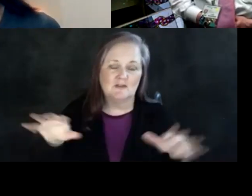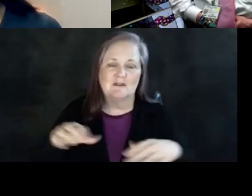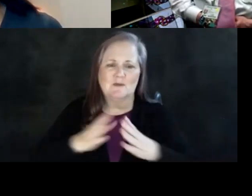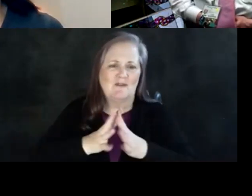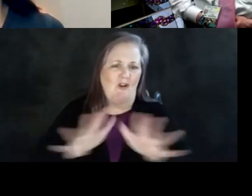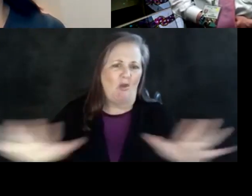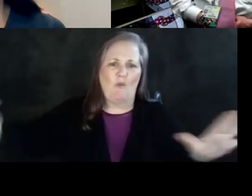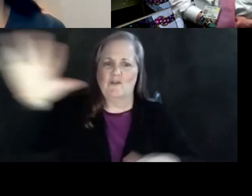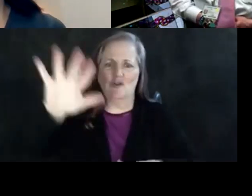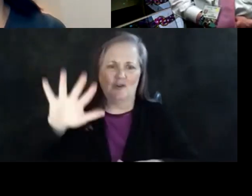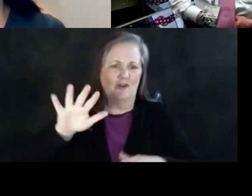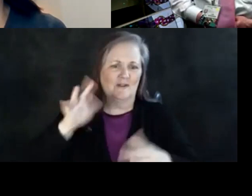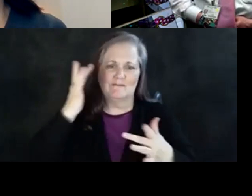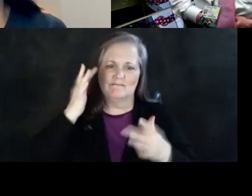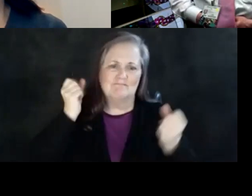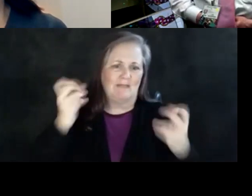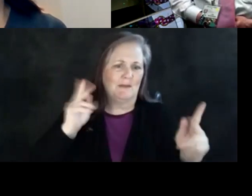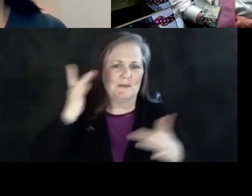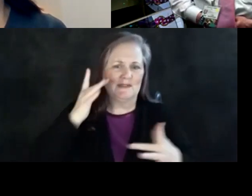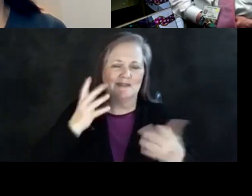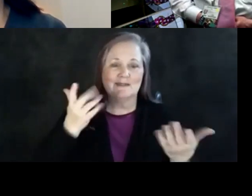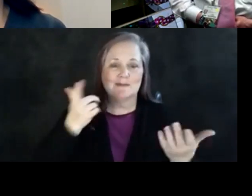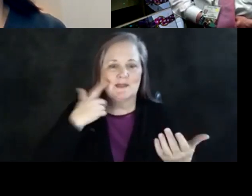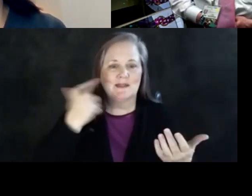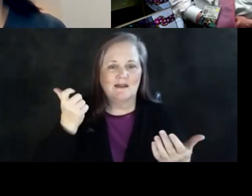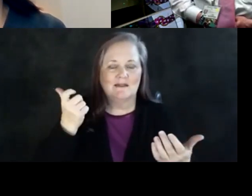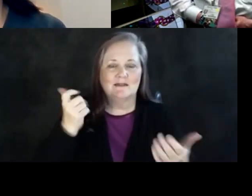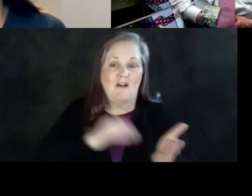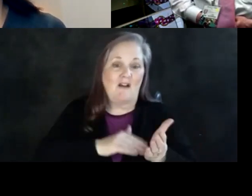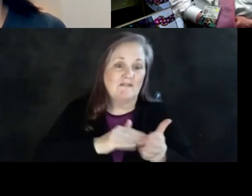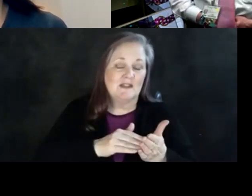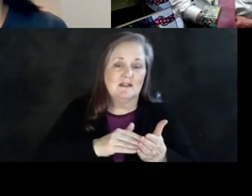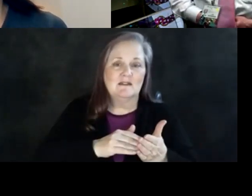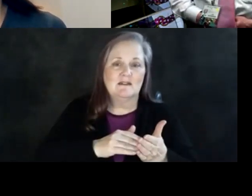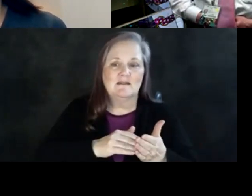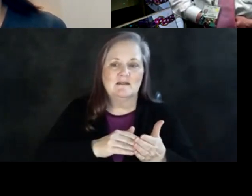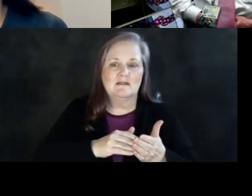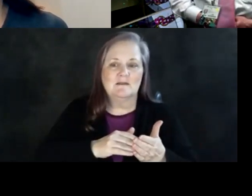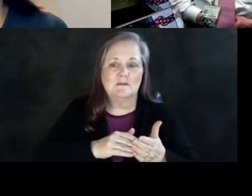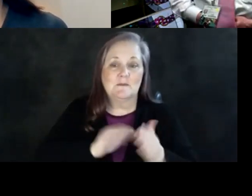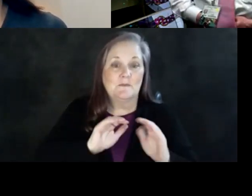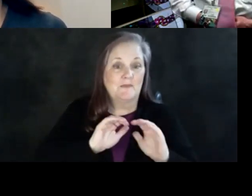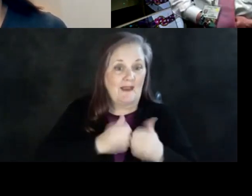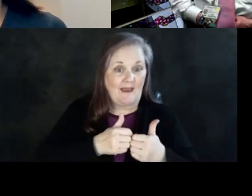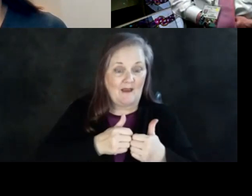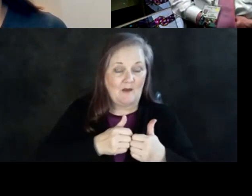widespread disease. And that's because oftentimes, because the way that we do